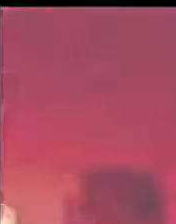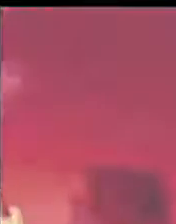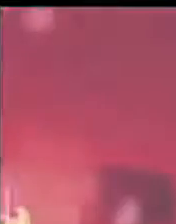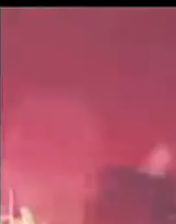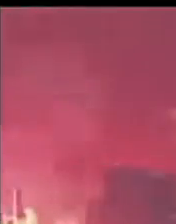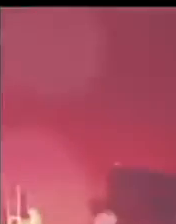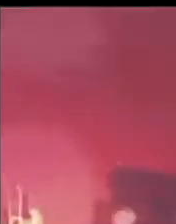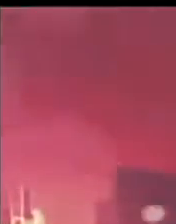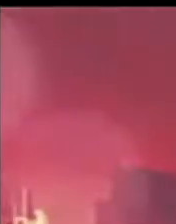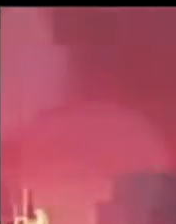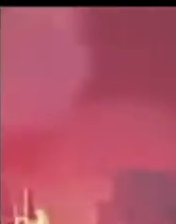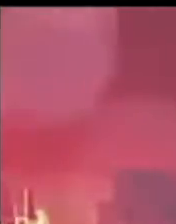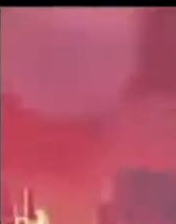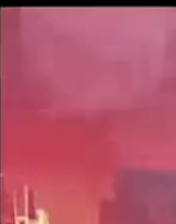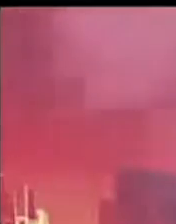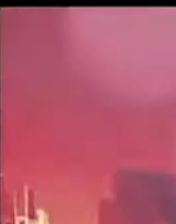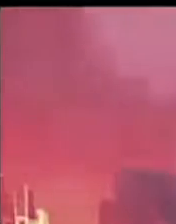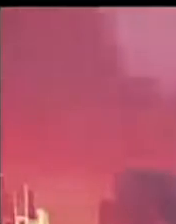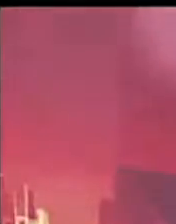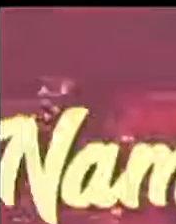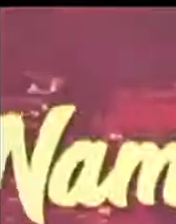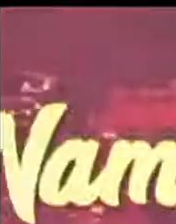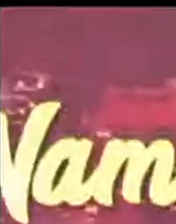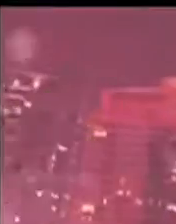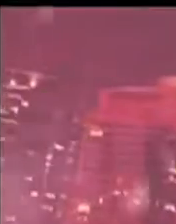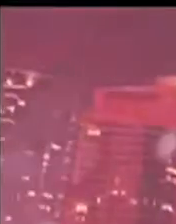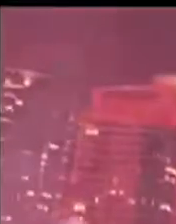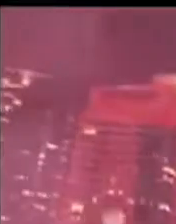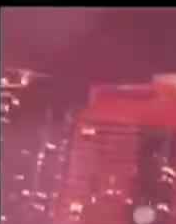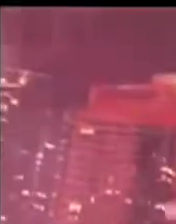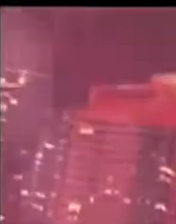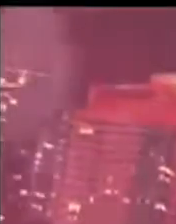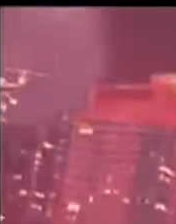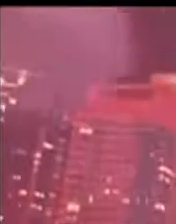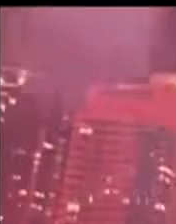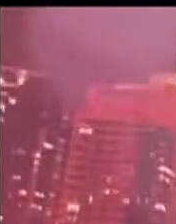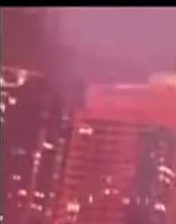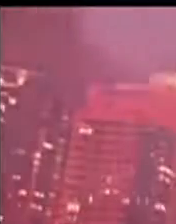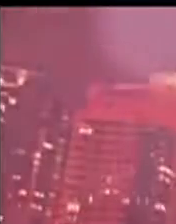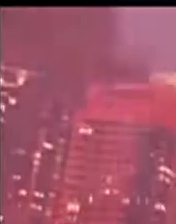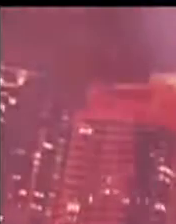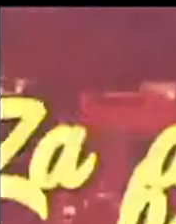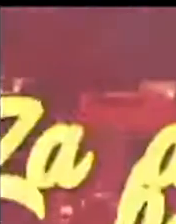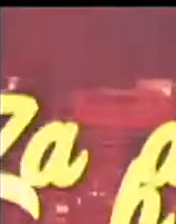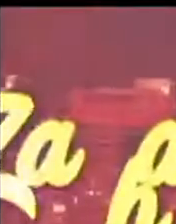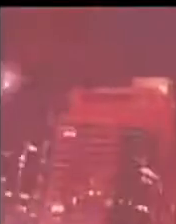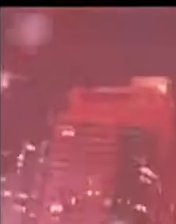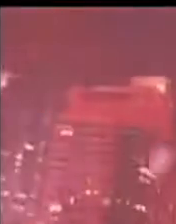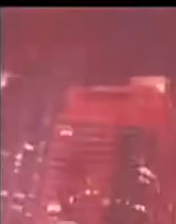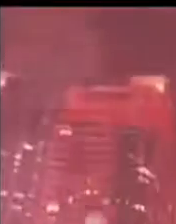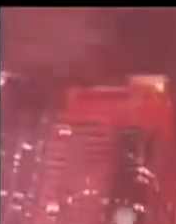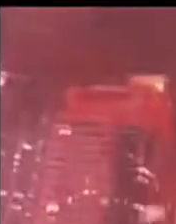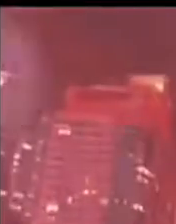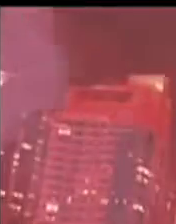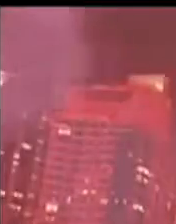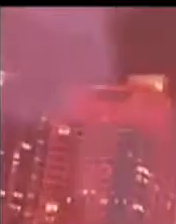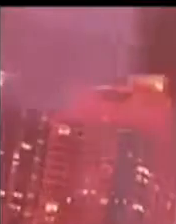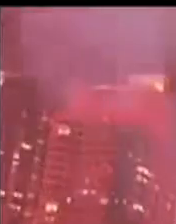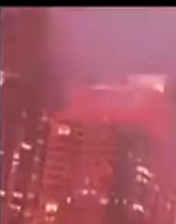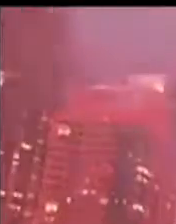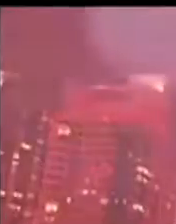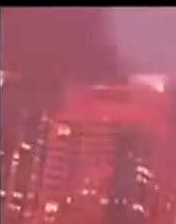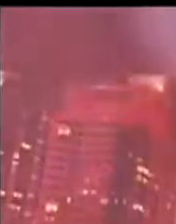They say money can buy your heart, baby. But it's funny how it tears